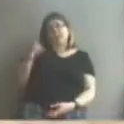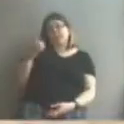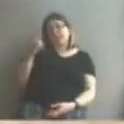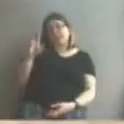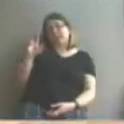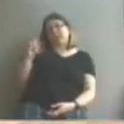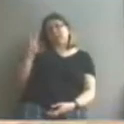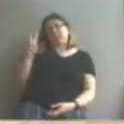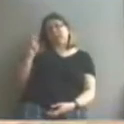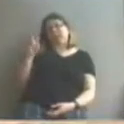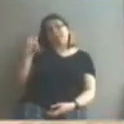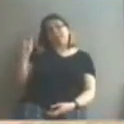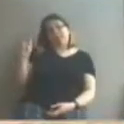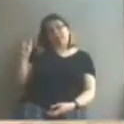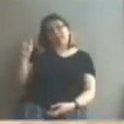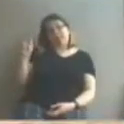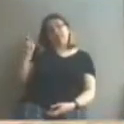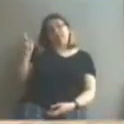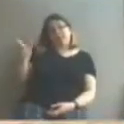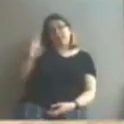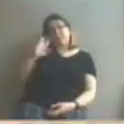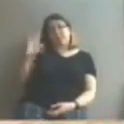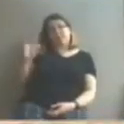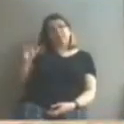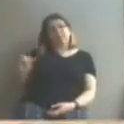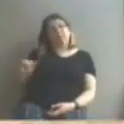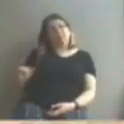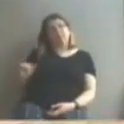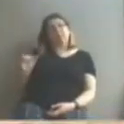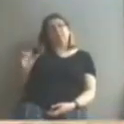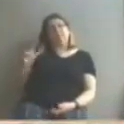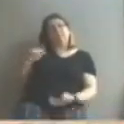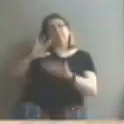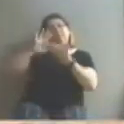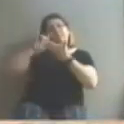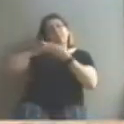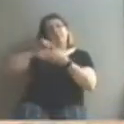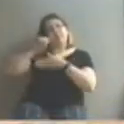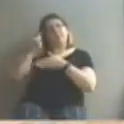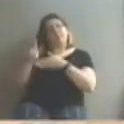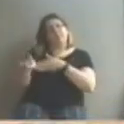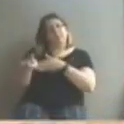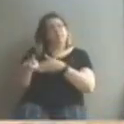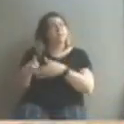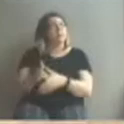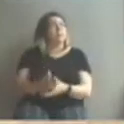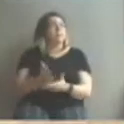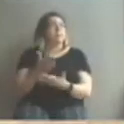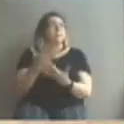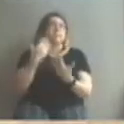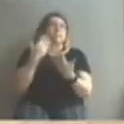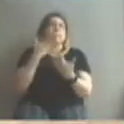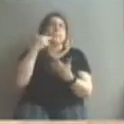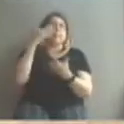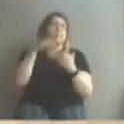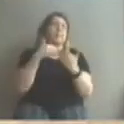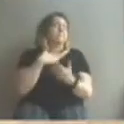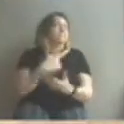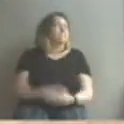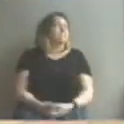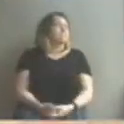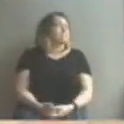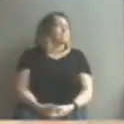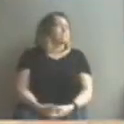in Academic Services, and she would be able to address that question probably in a more effective way than I would.